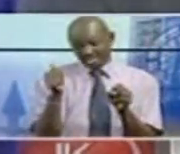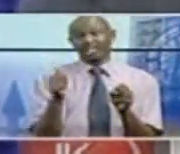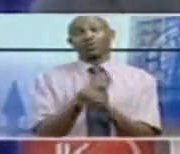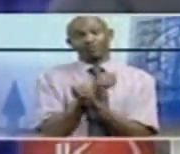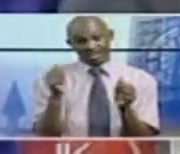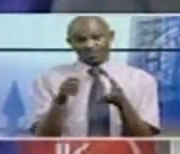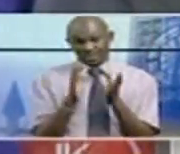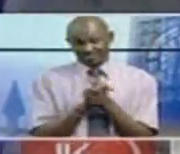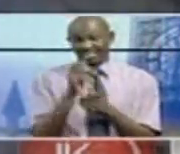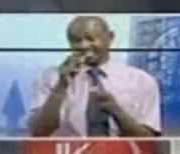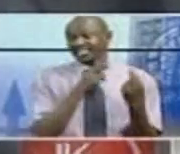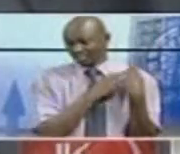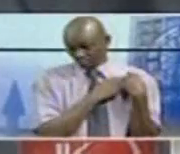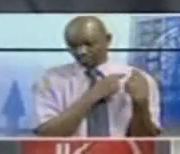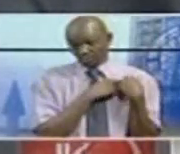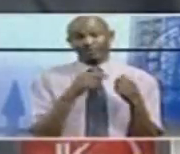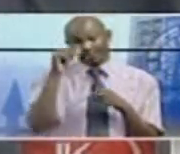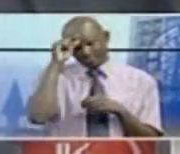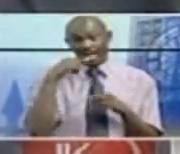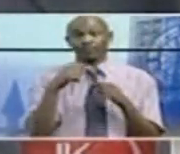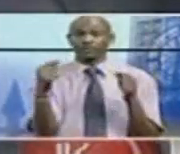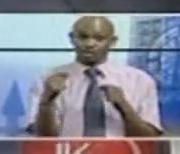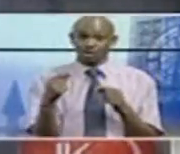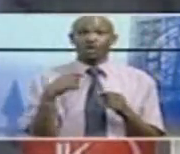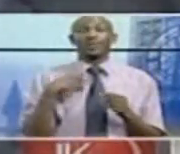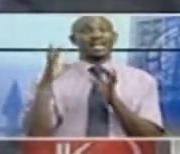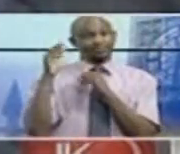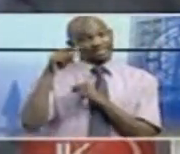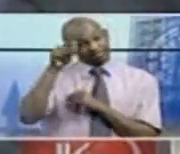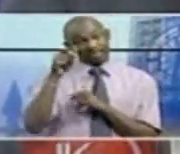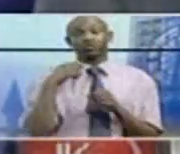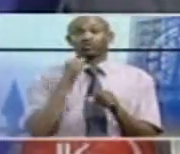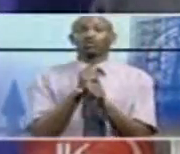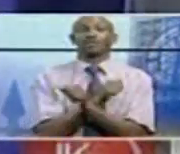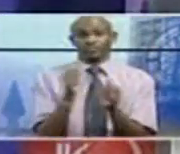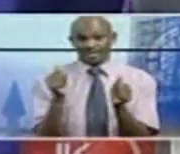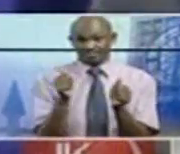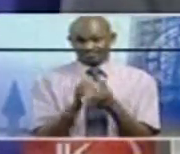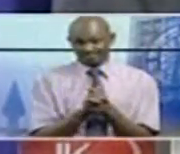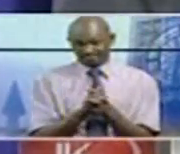responsibility of government and opposition. Therefore, the opposition is expected to be constructive.